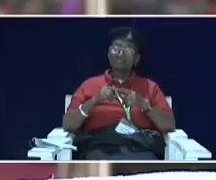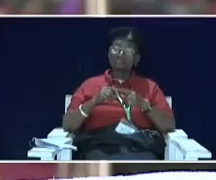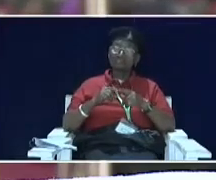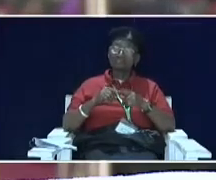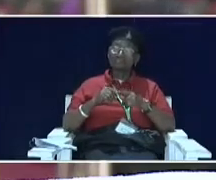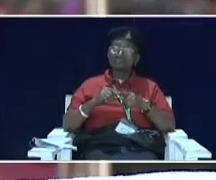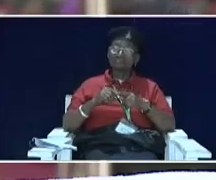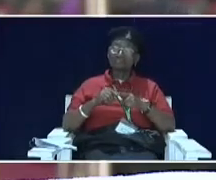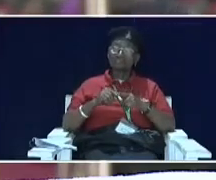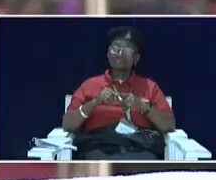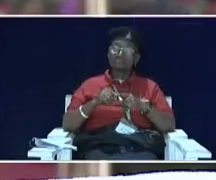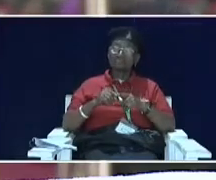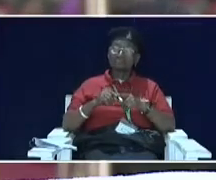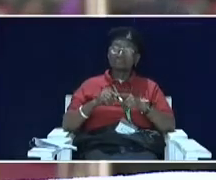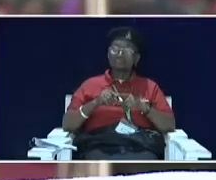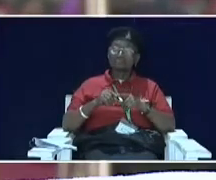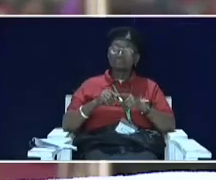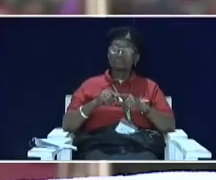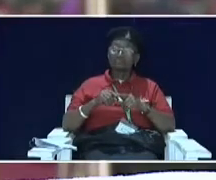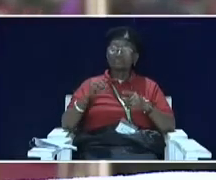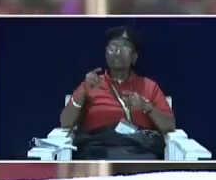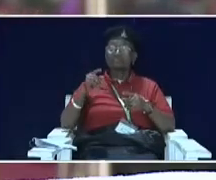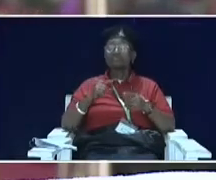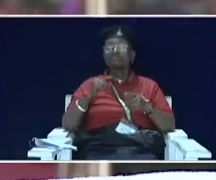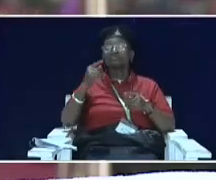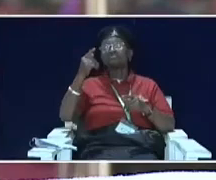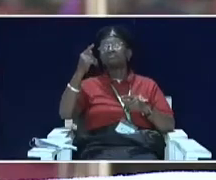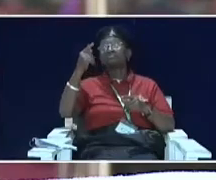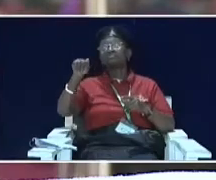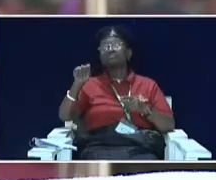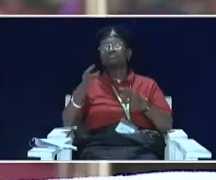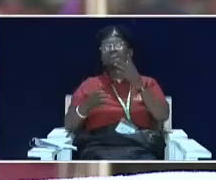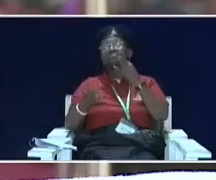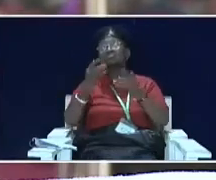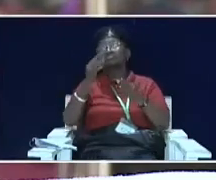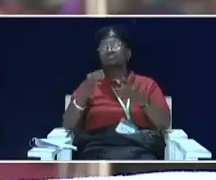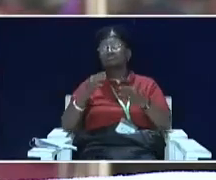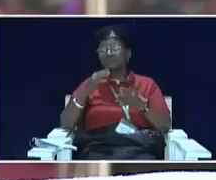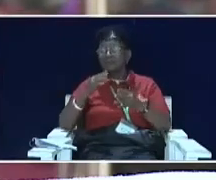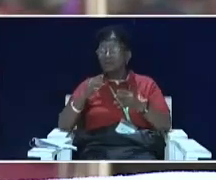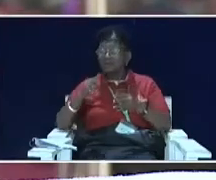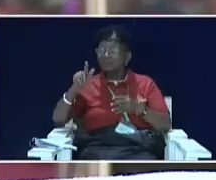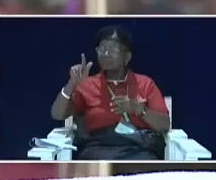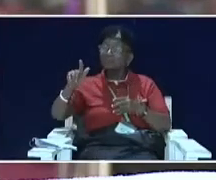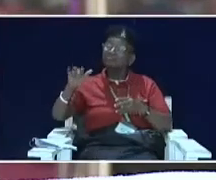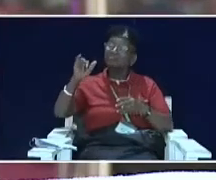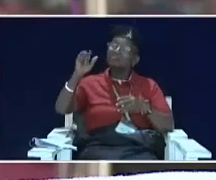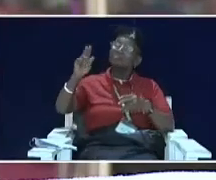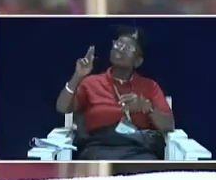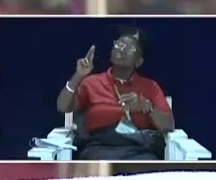And then the fire licked the water.